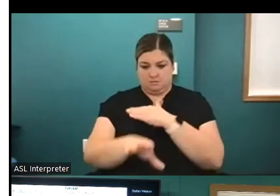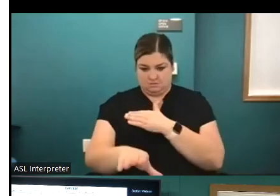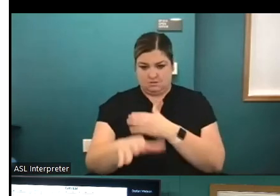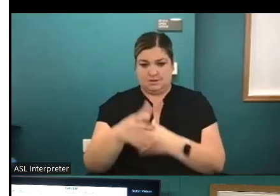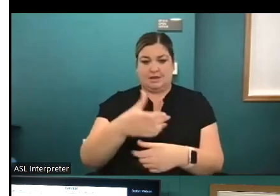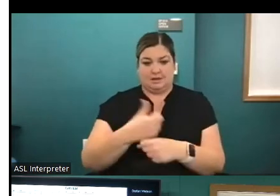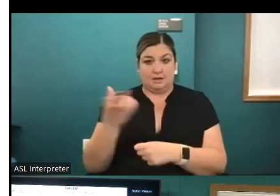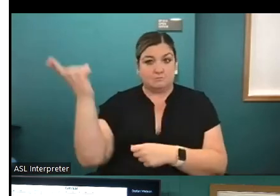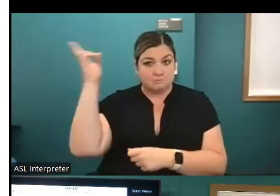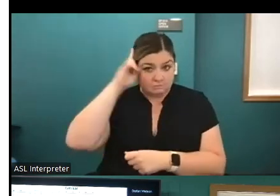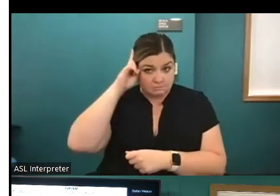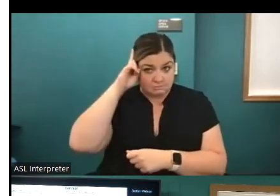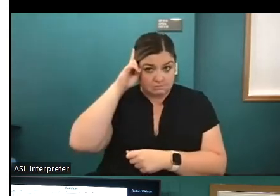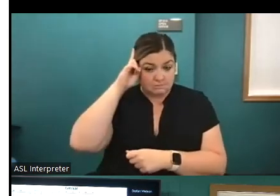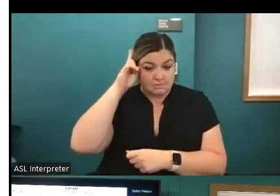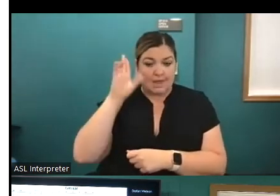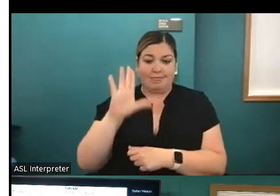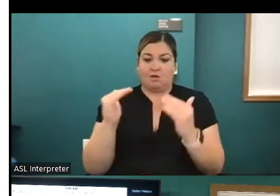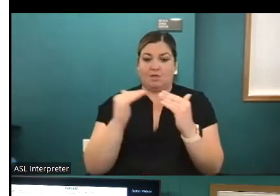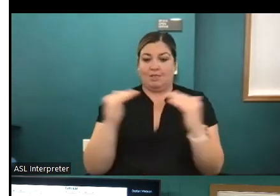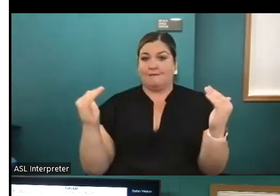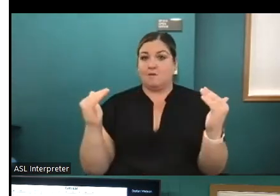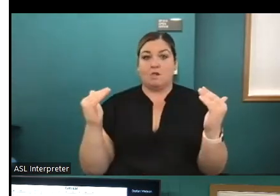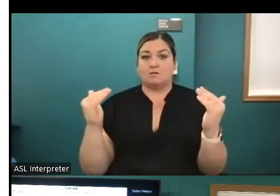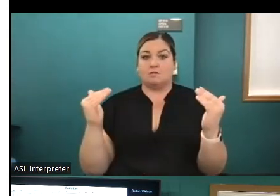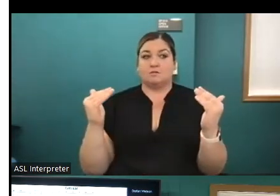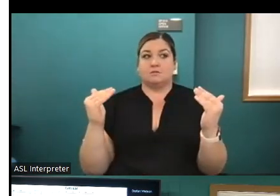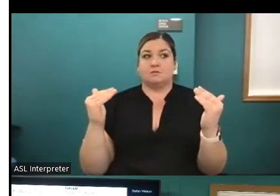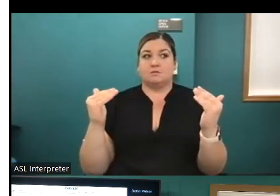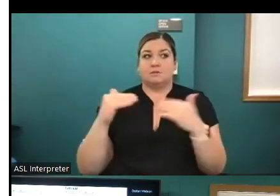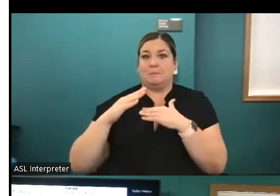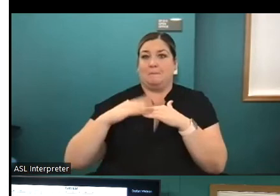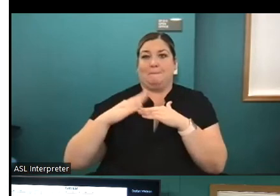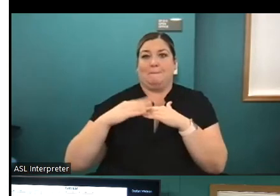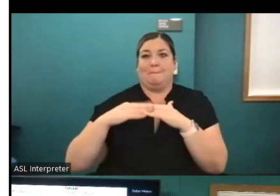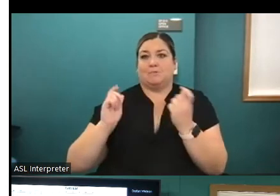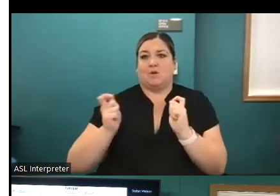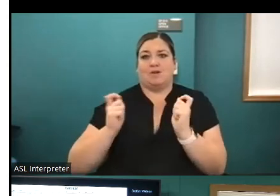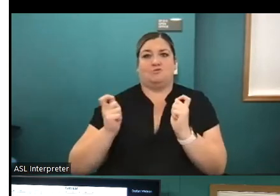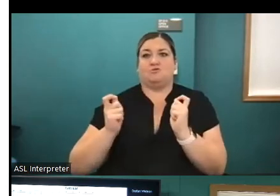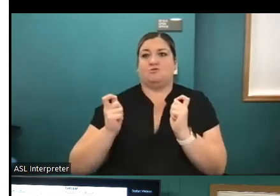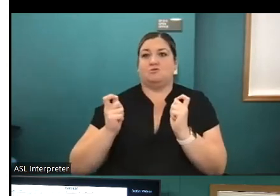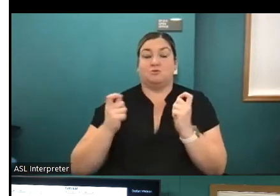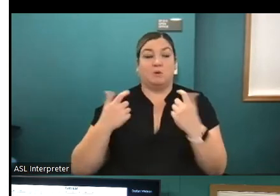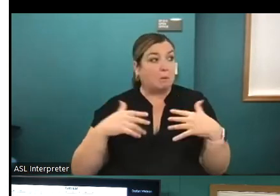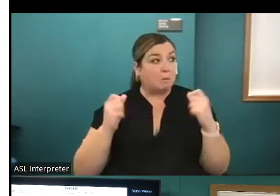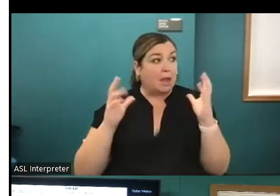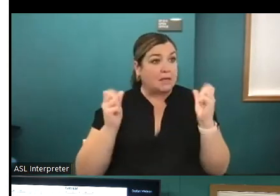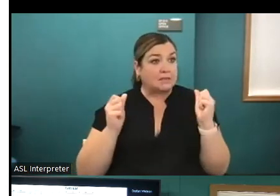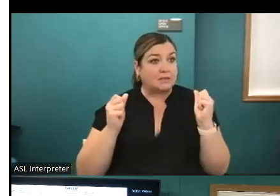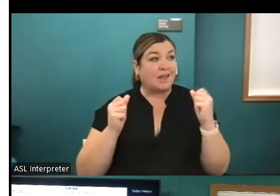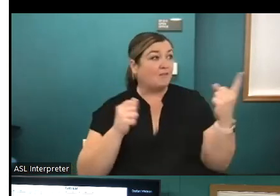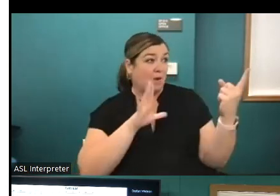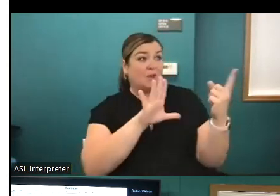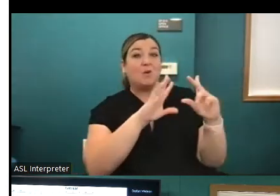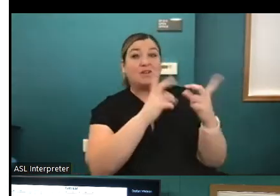cochlear implant and their thresholds are minimally changed. And which is amazing. There's one that